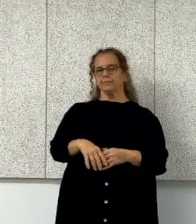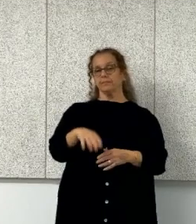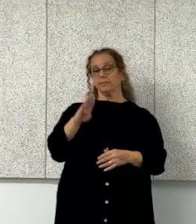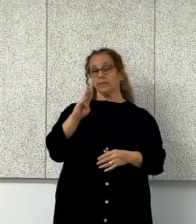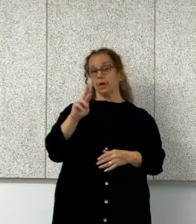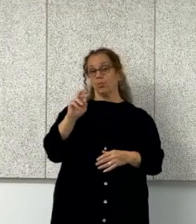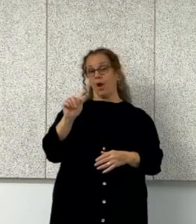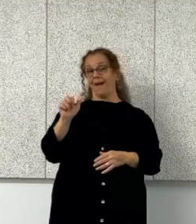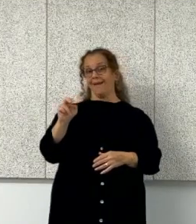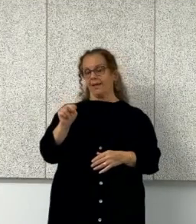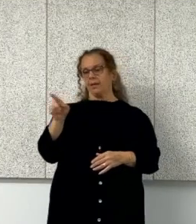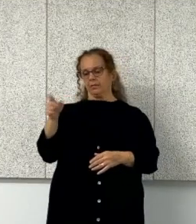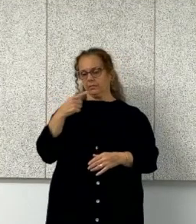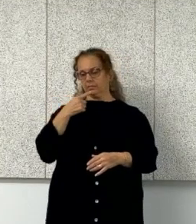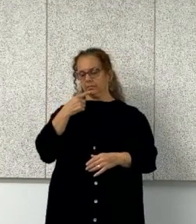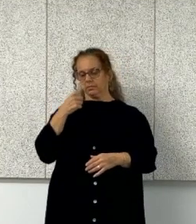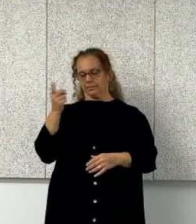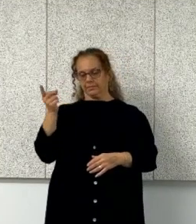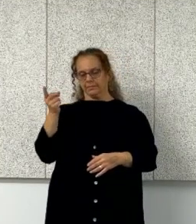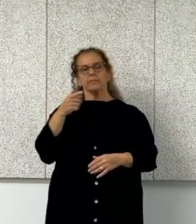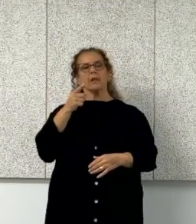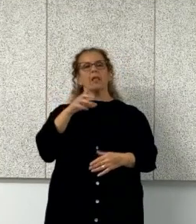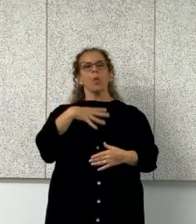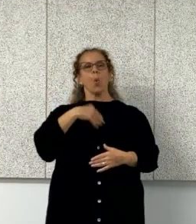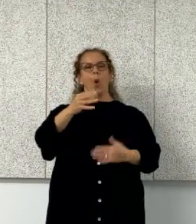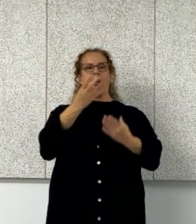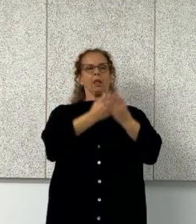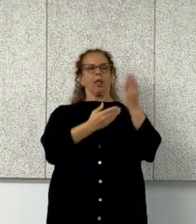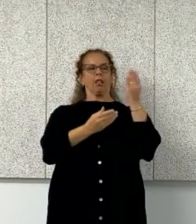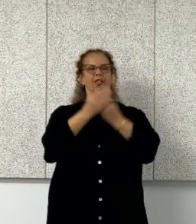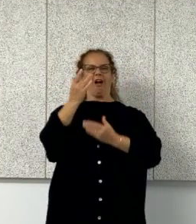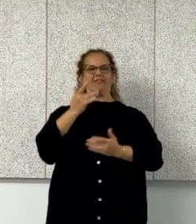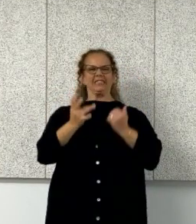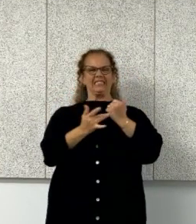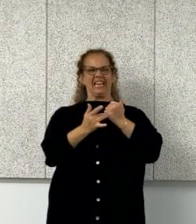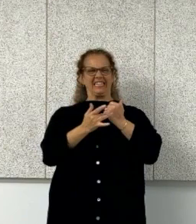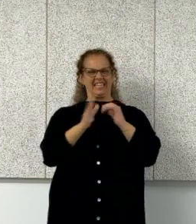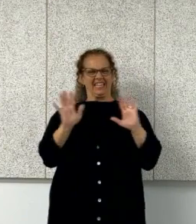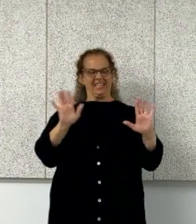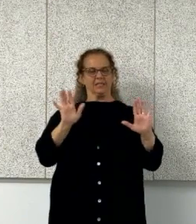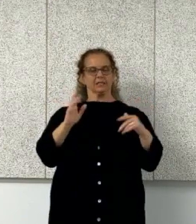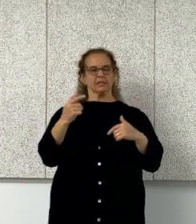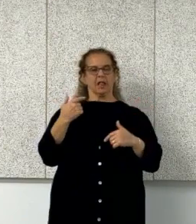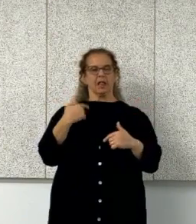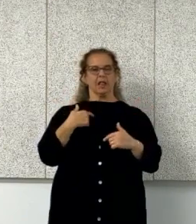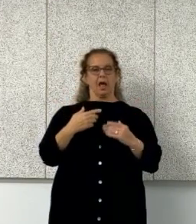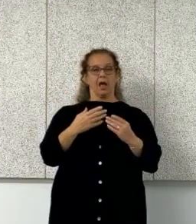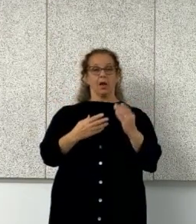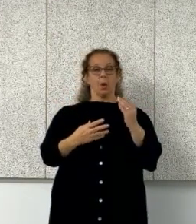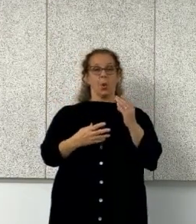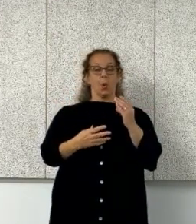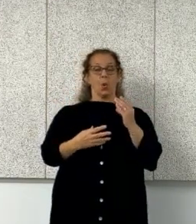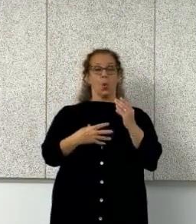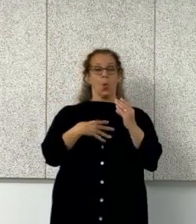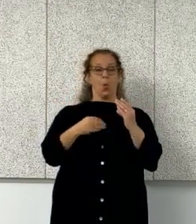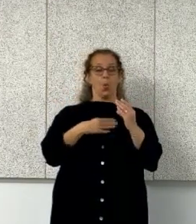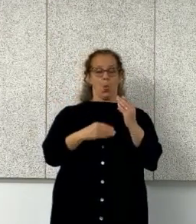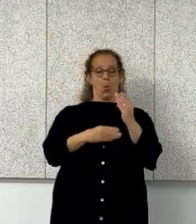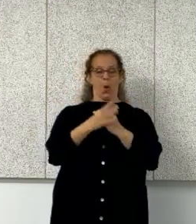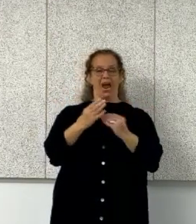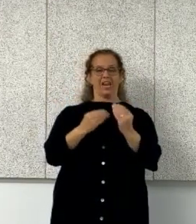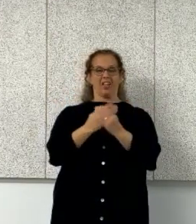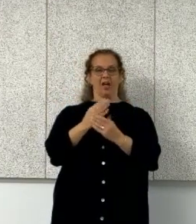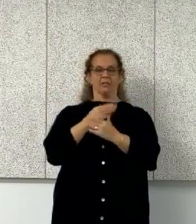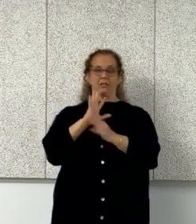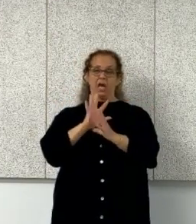it as the white glove technique, where you take the good news and you put on your white glove like a server and you shove it down everyone's throat. Like